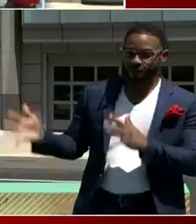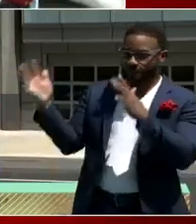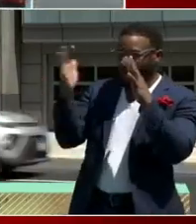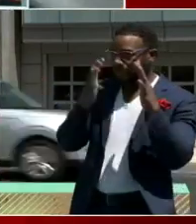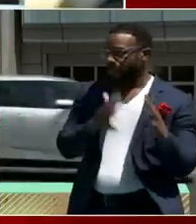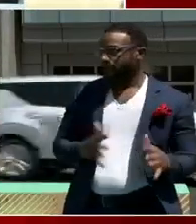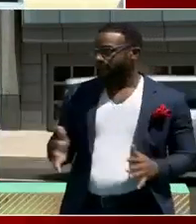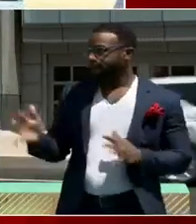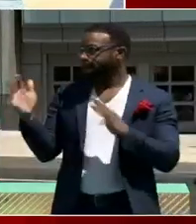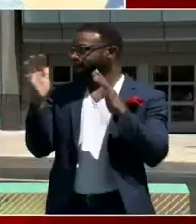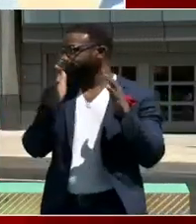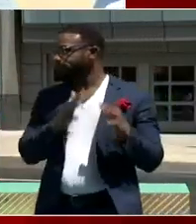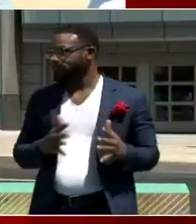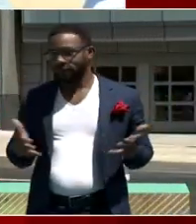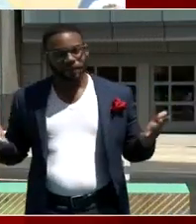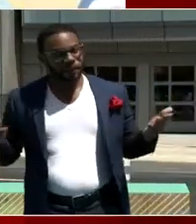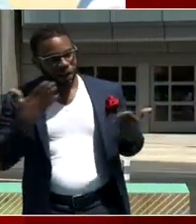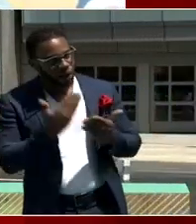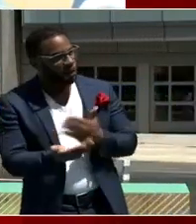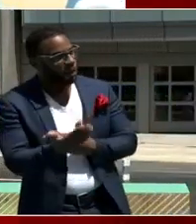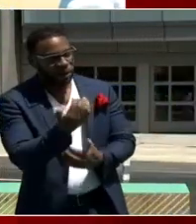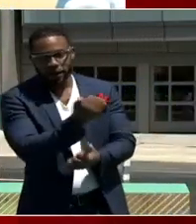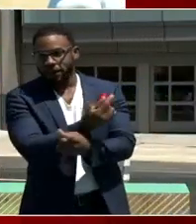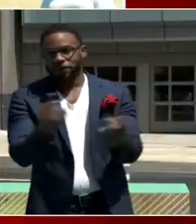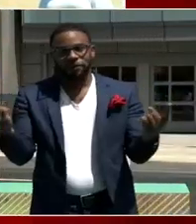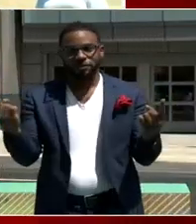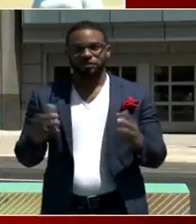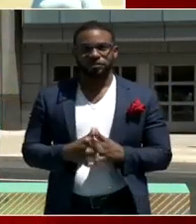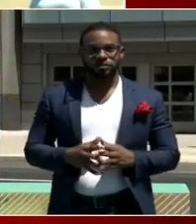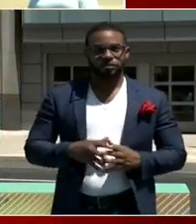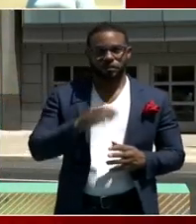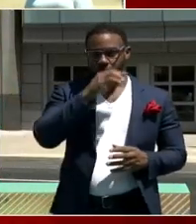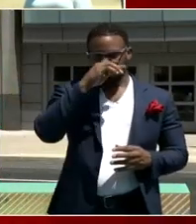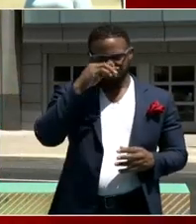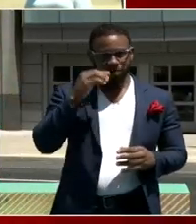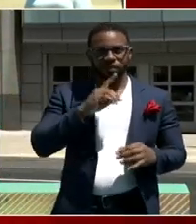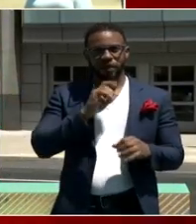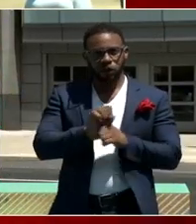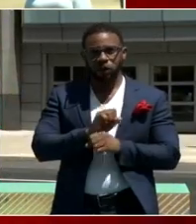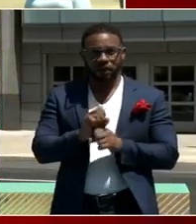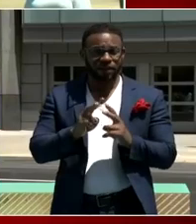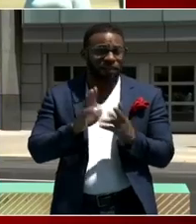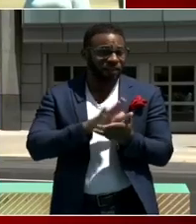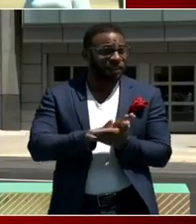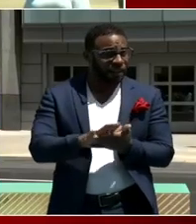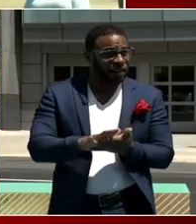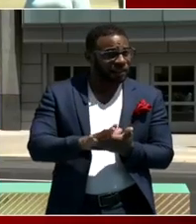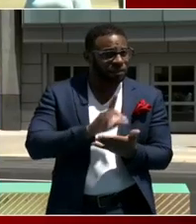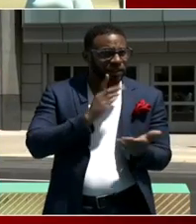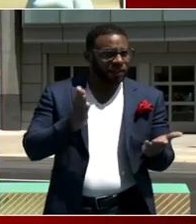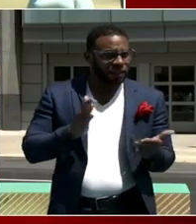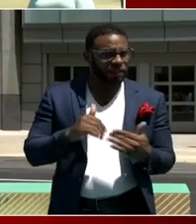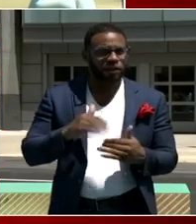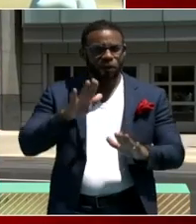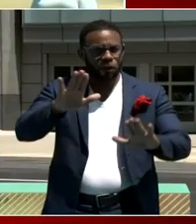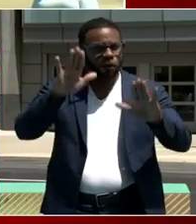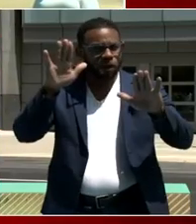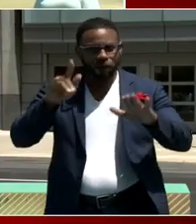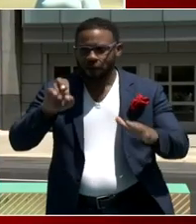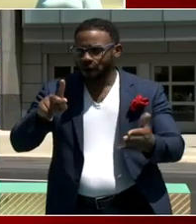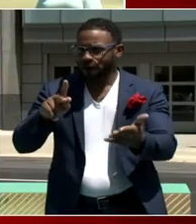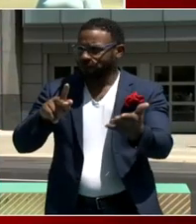Thank you. Well, good morning, everybody. It is really very nice to be here in this wonderful